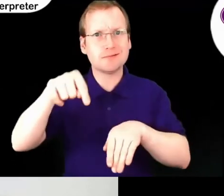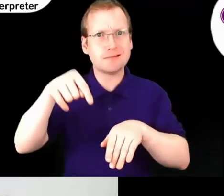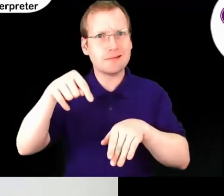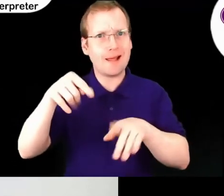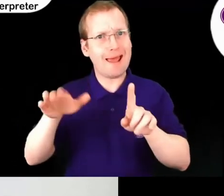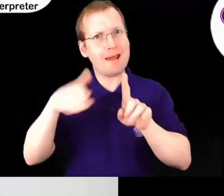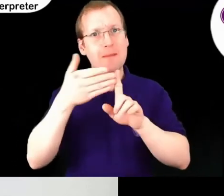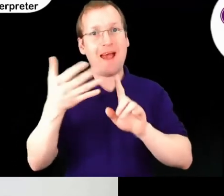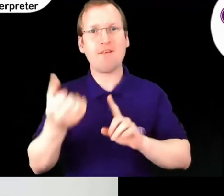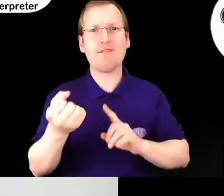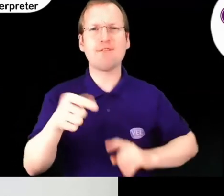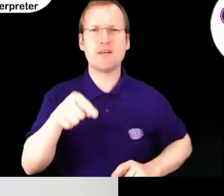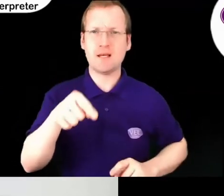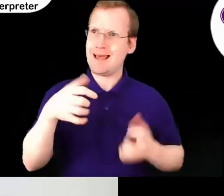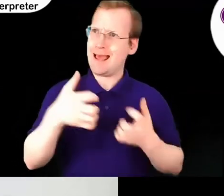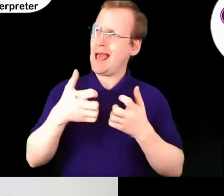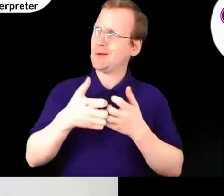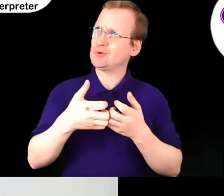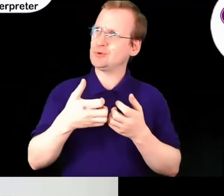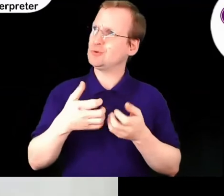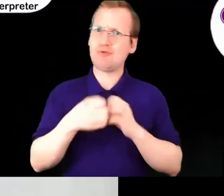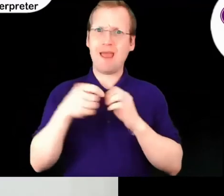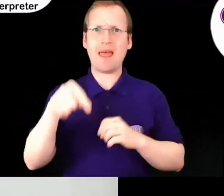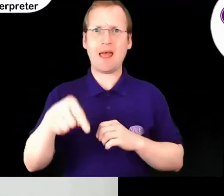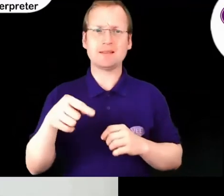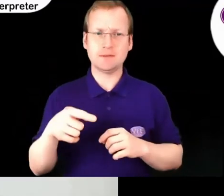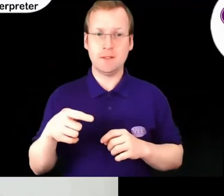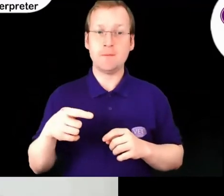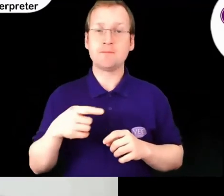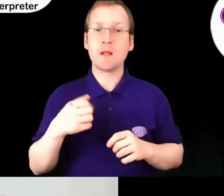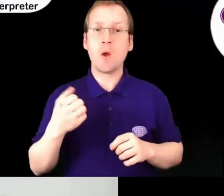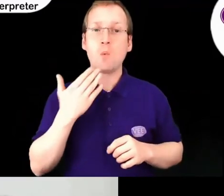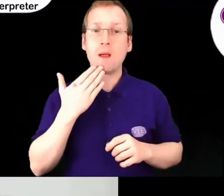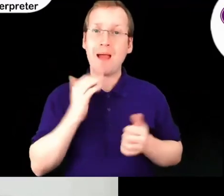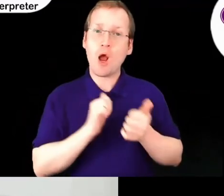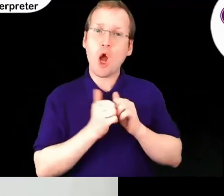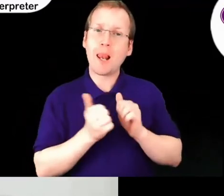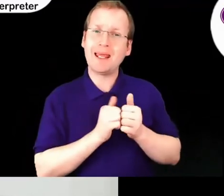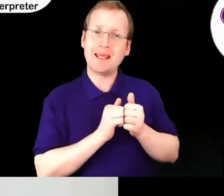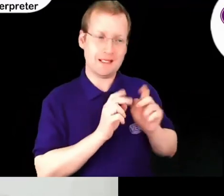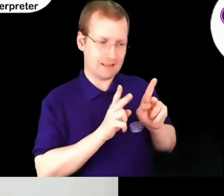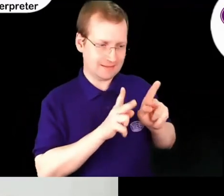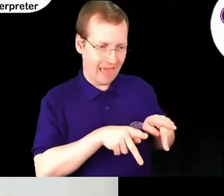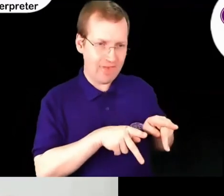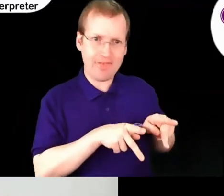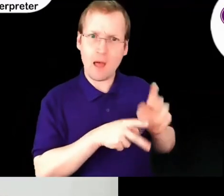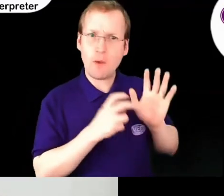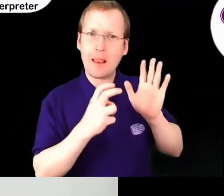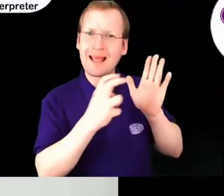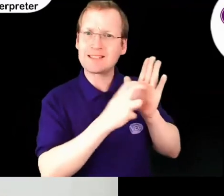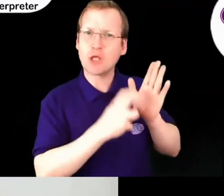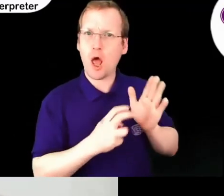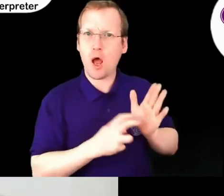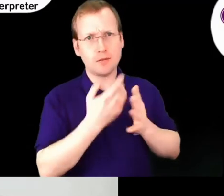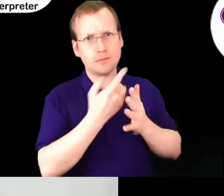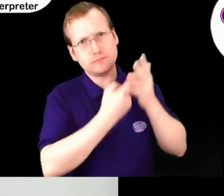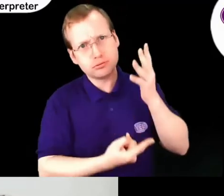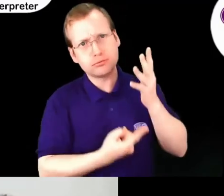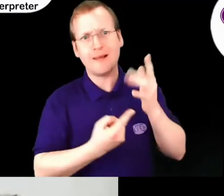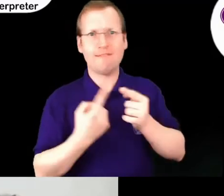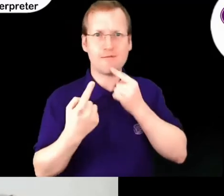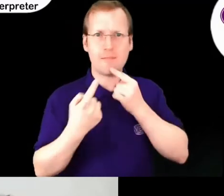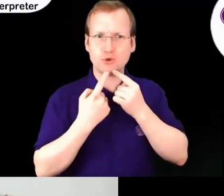At the moment, I'm beginning to, after the death of my colleague, I'm beginning to catalogue a whole lot of our material. And I